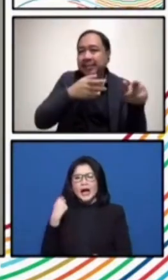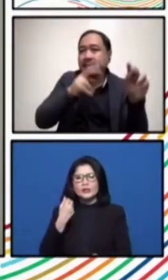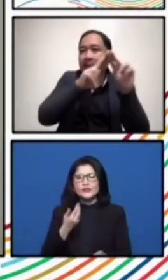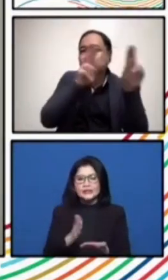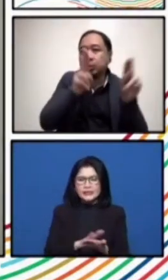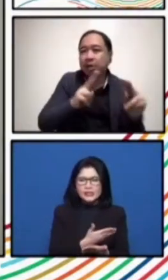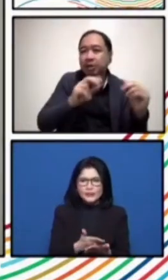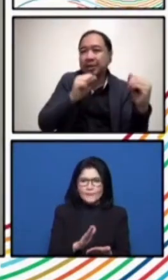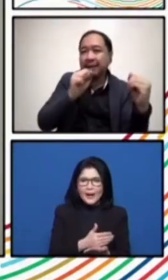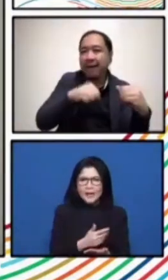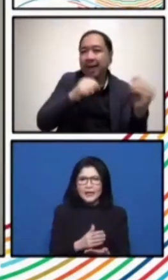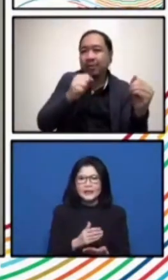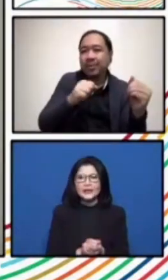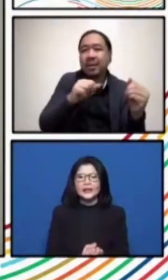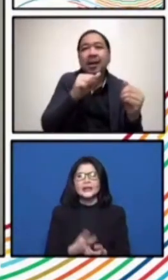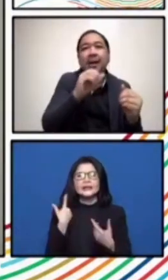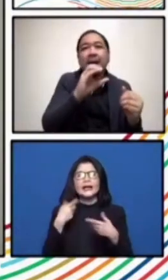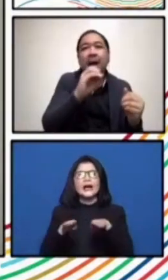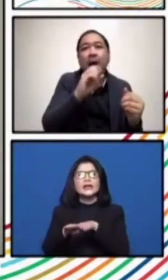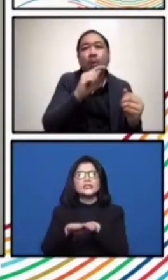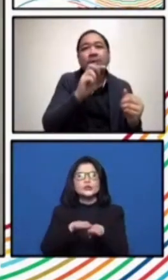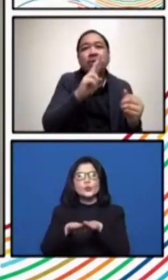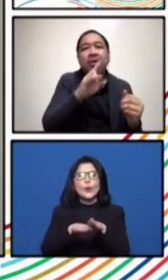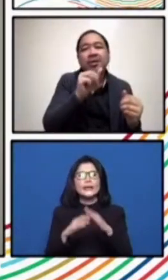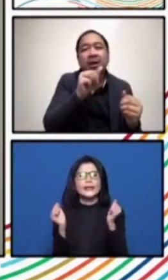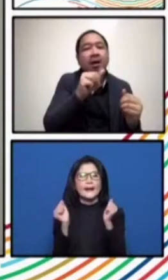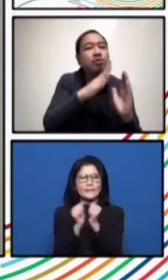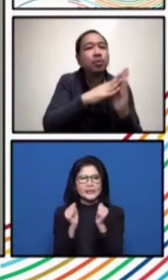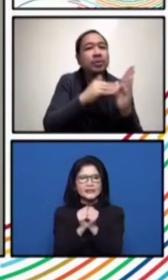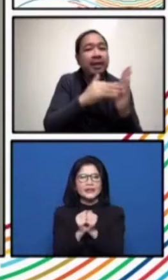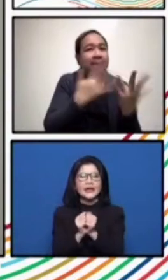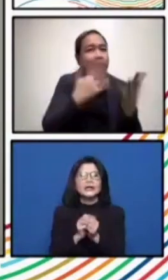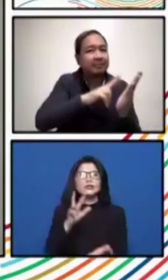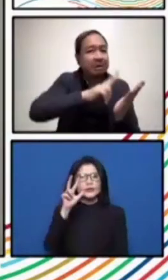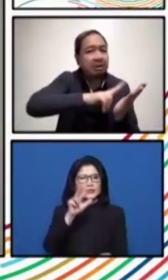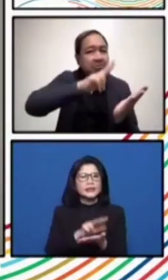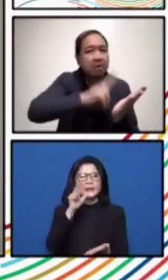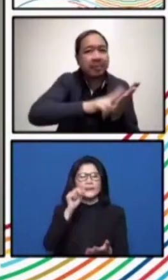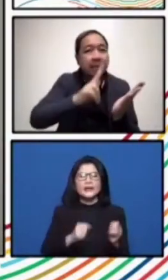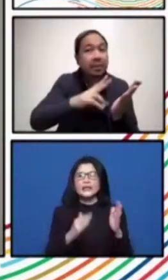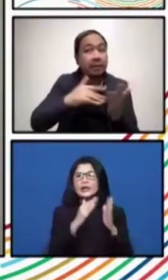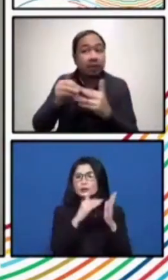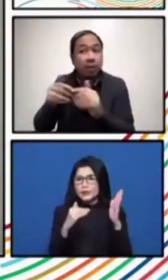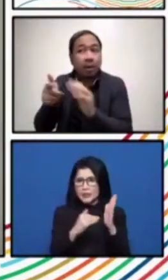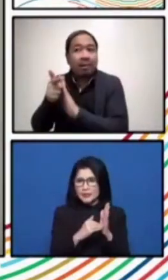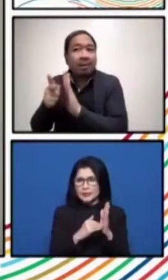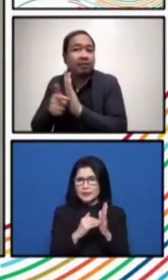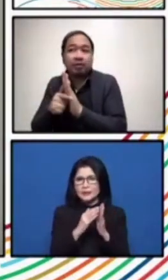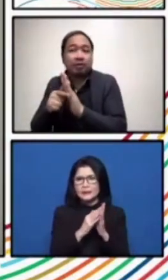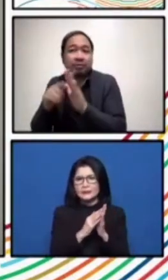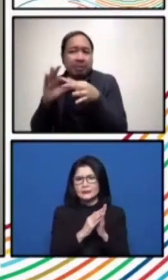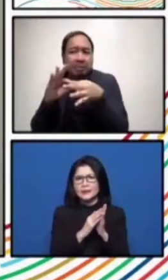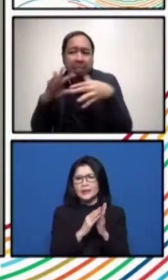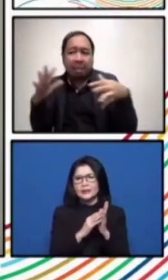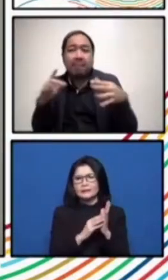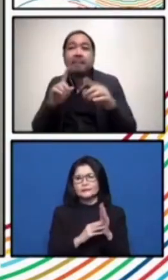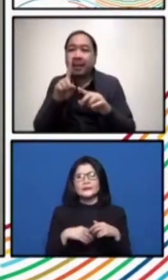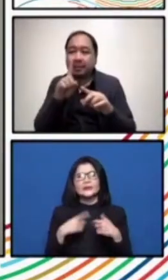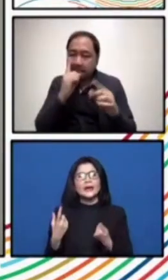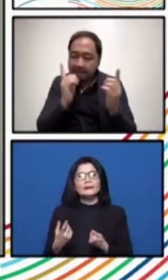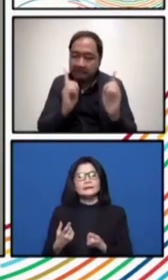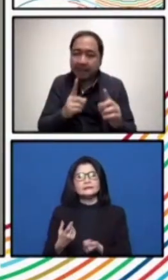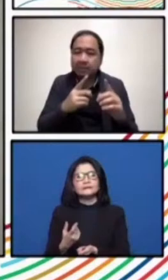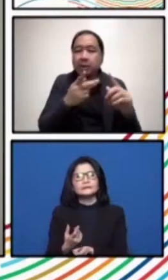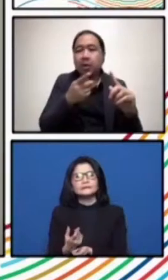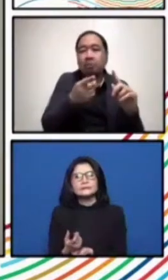that we as aotearo and New Zealand have ratified even if legislation is silent on it of course we would prefer legislation